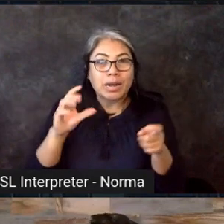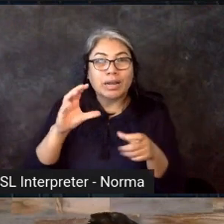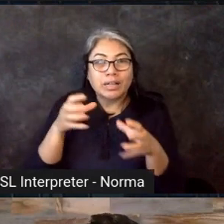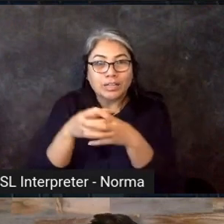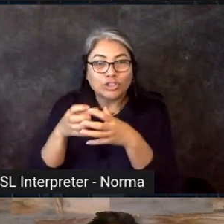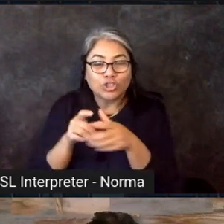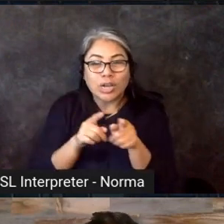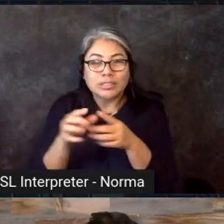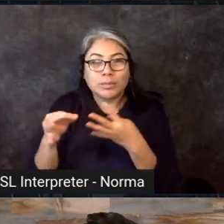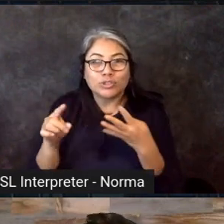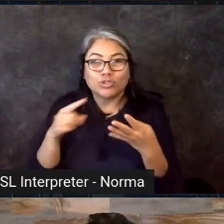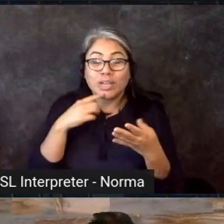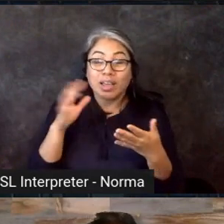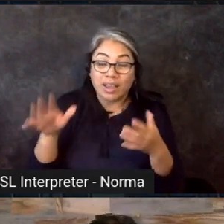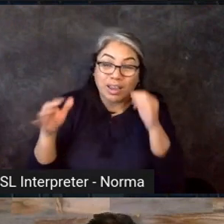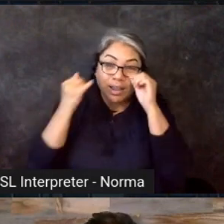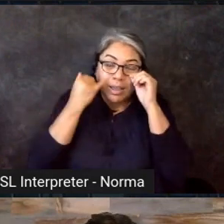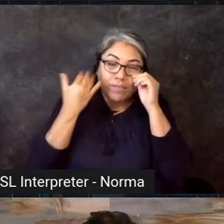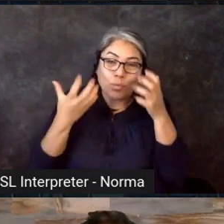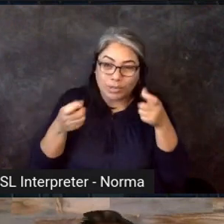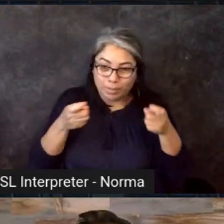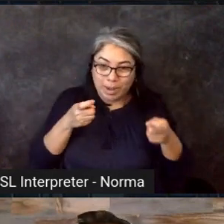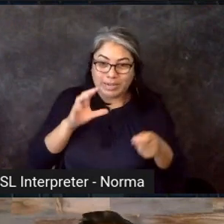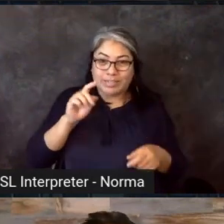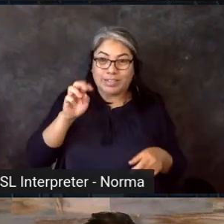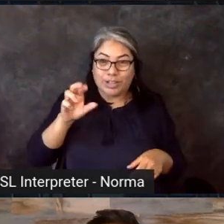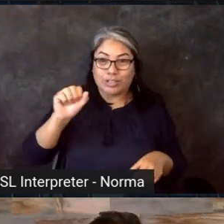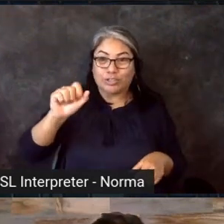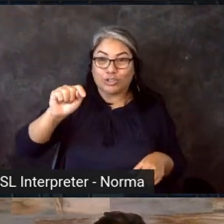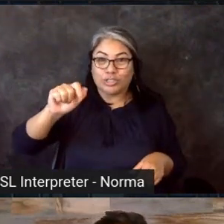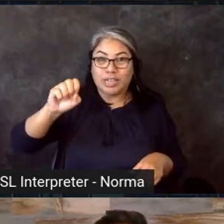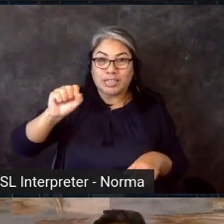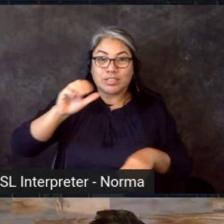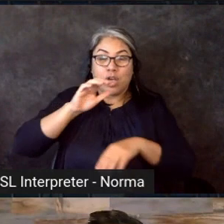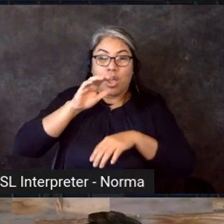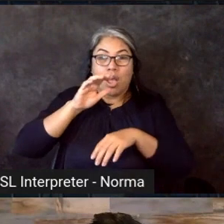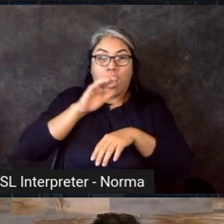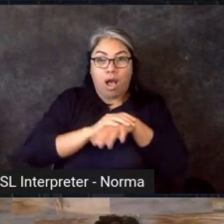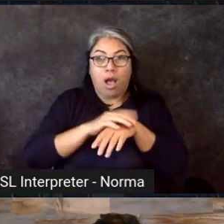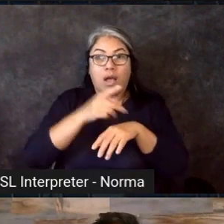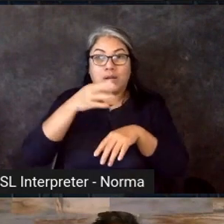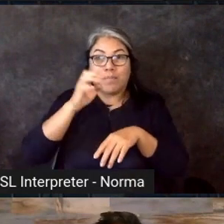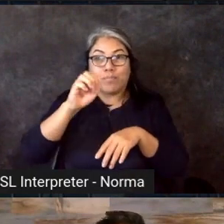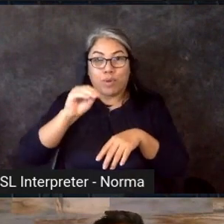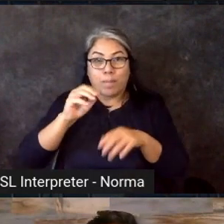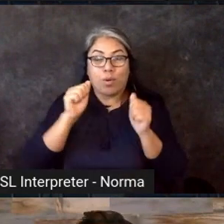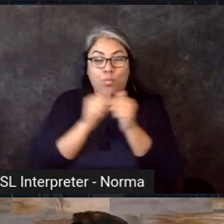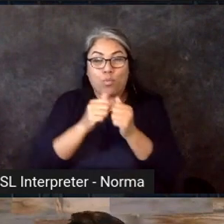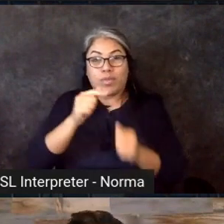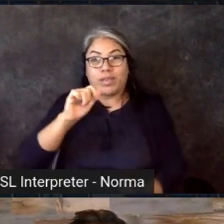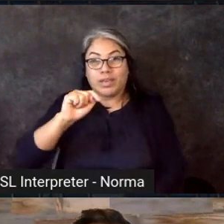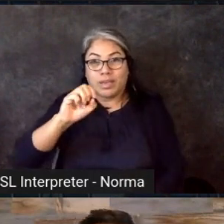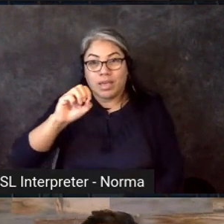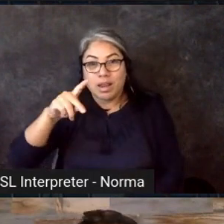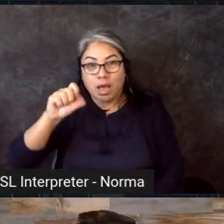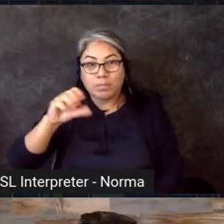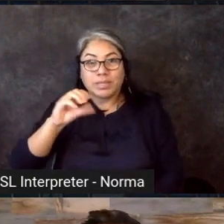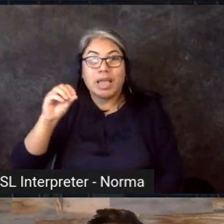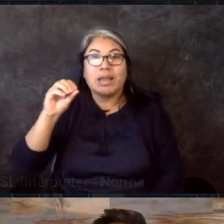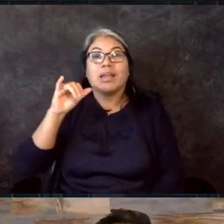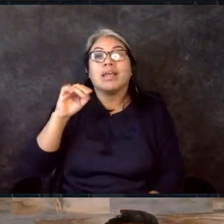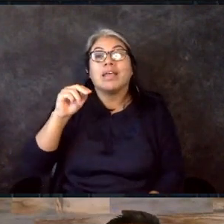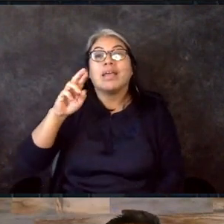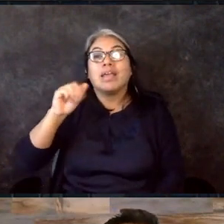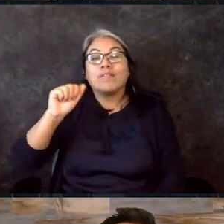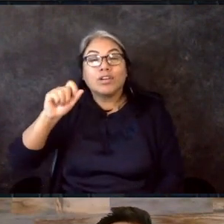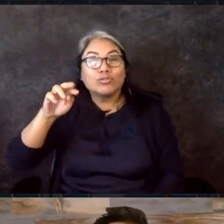hey, if you want to manage these cluster states on-prem with GitOps and with infrastructure as code, like here you go. We're going to build it deep